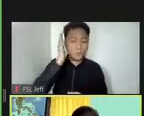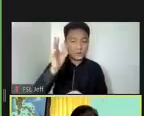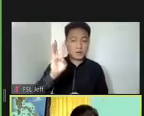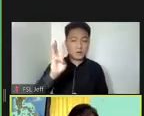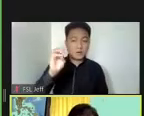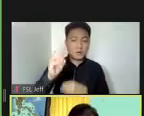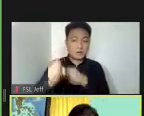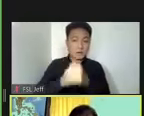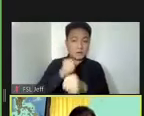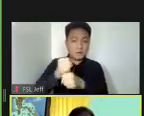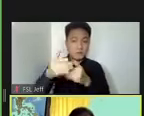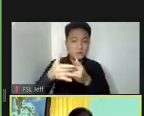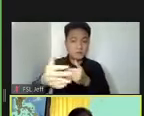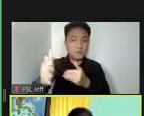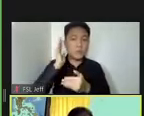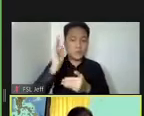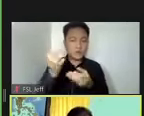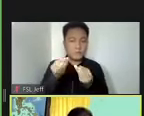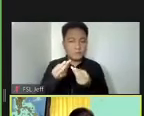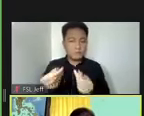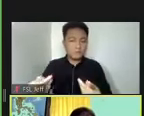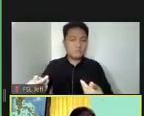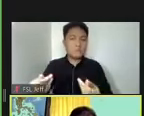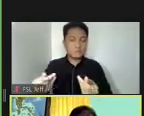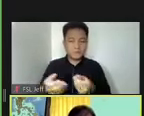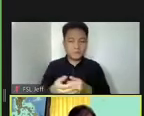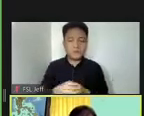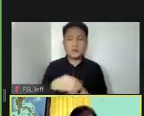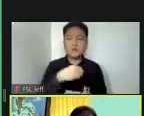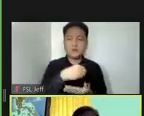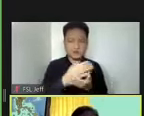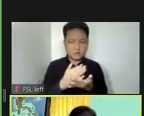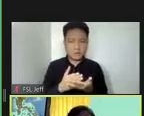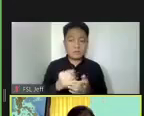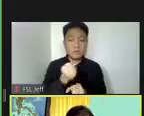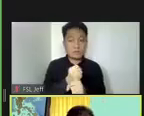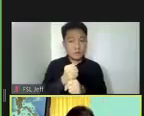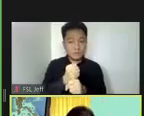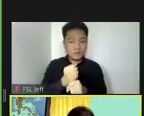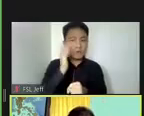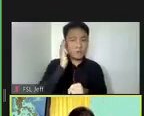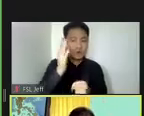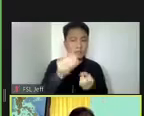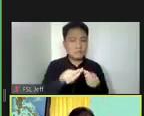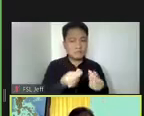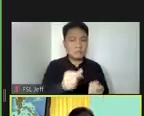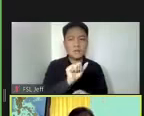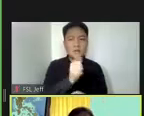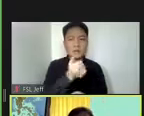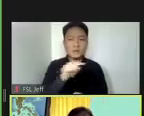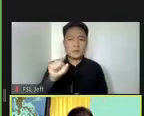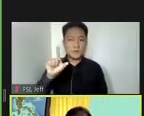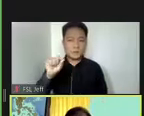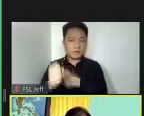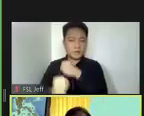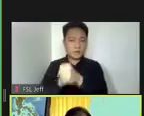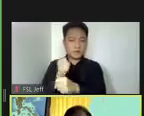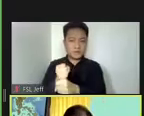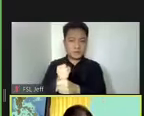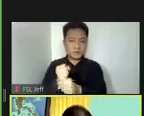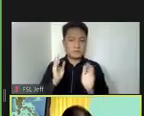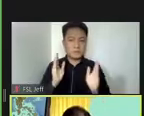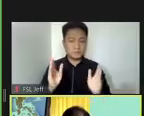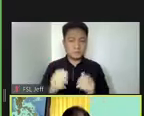to 20 years. The reduction of the coffee gene pool could affect